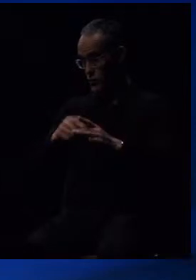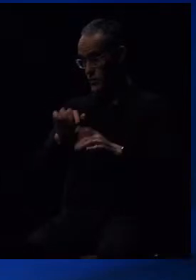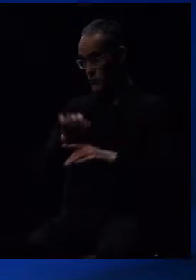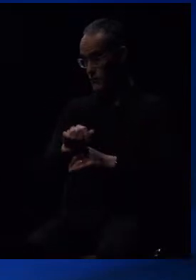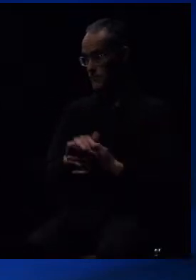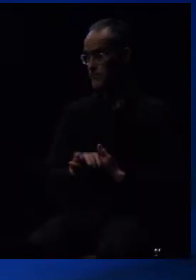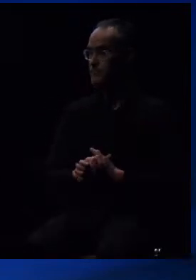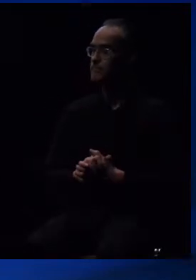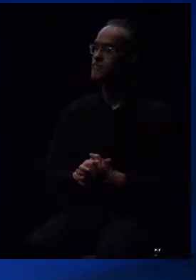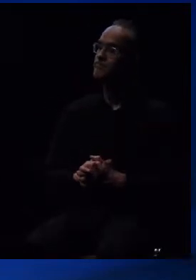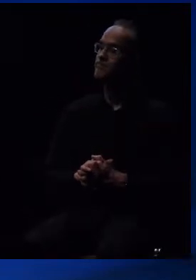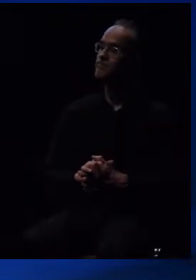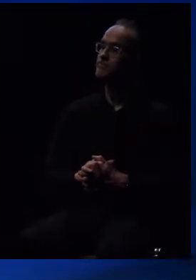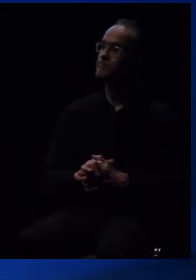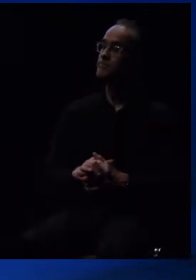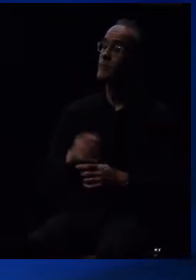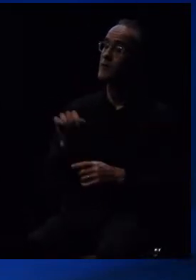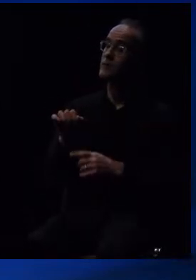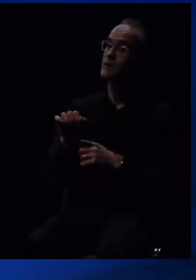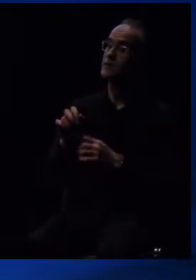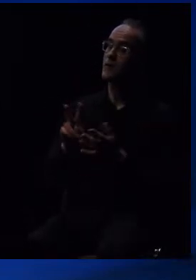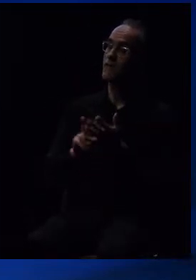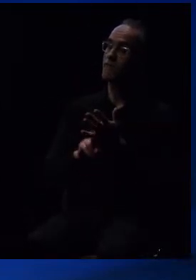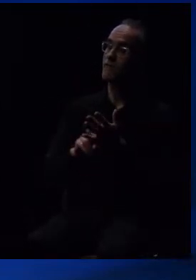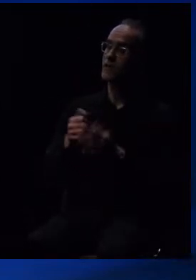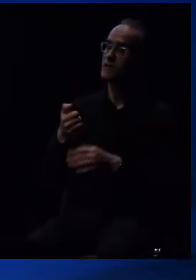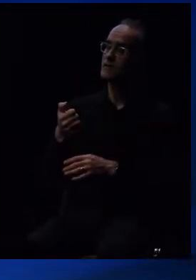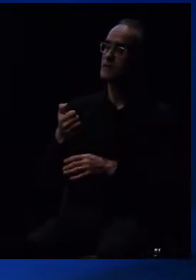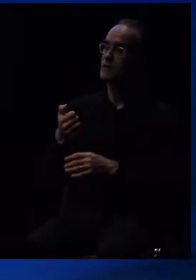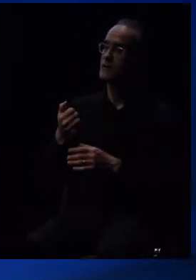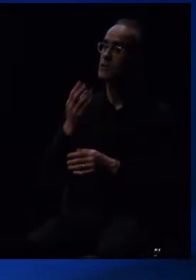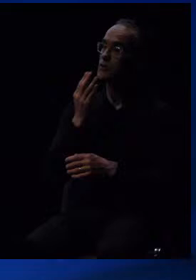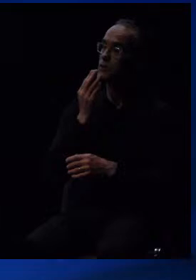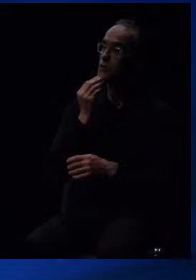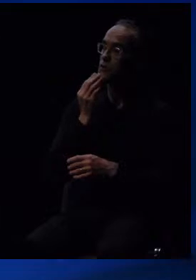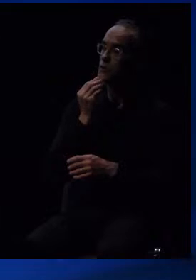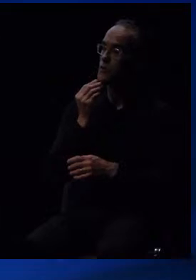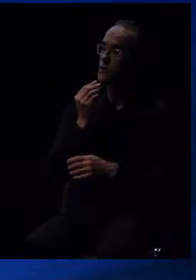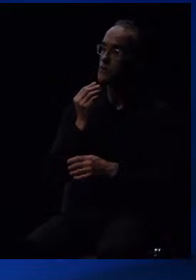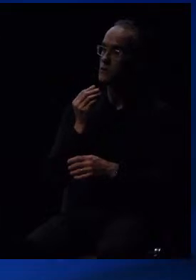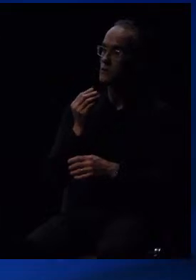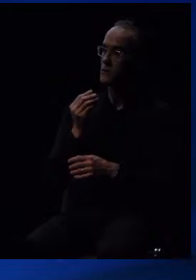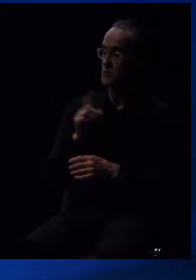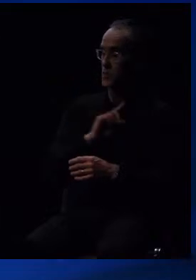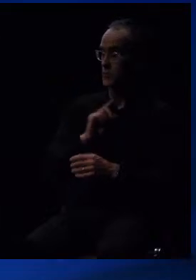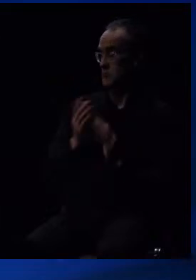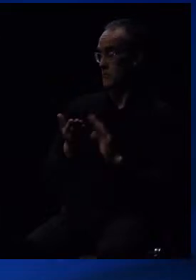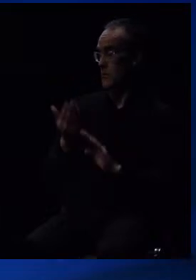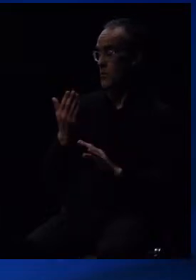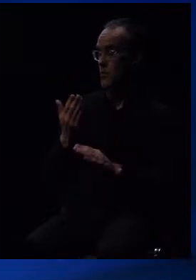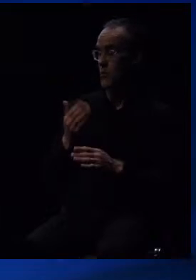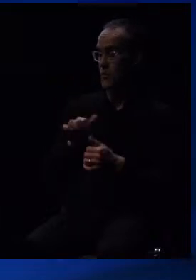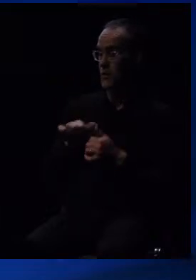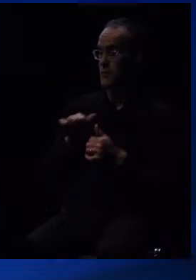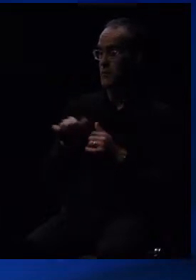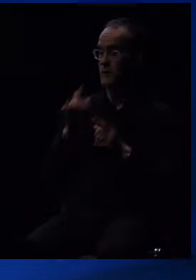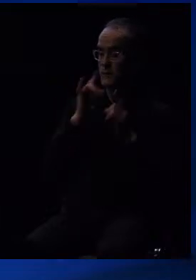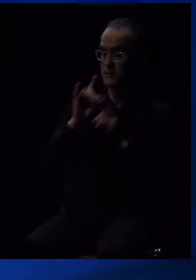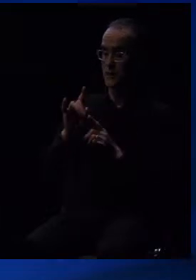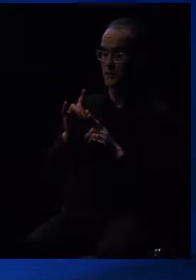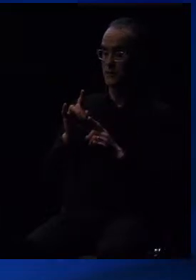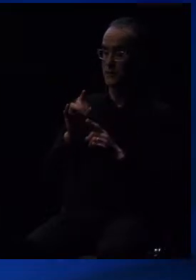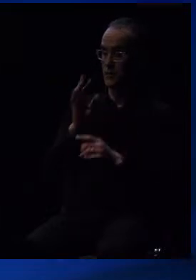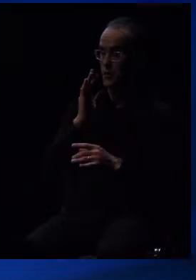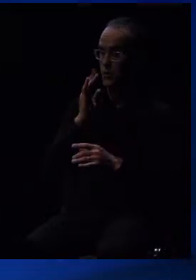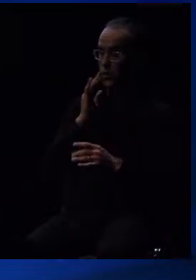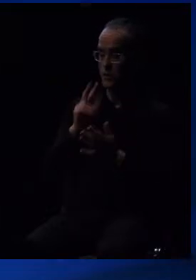Actually, yes, I used the V6 since that beta testing that I started during Vermiglio, and